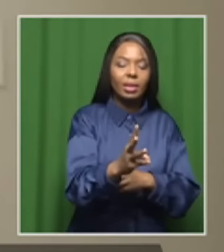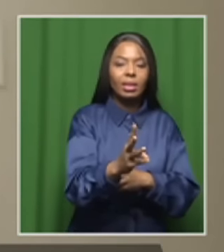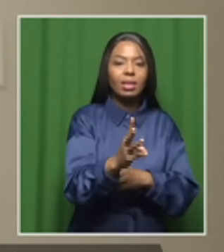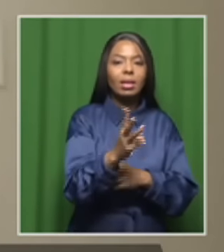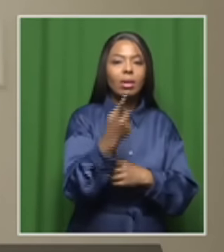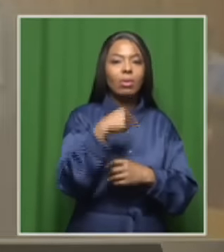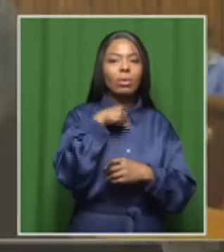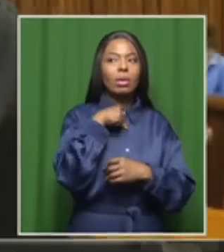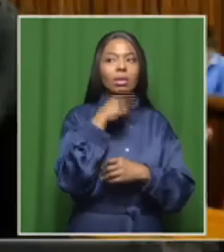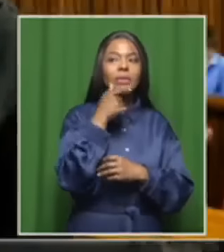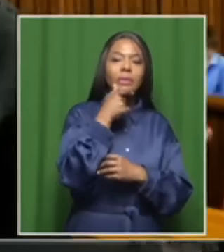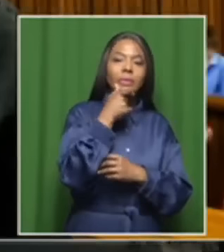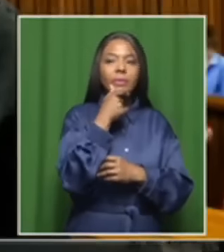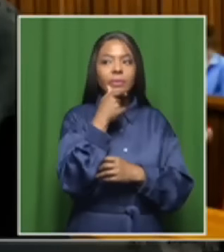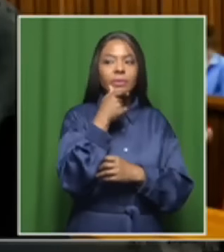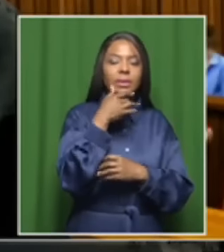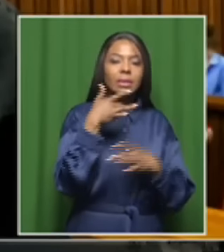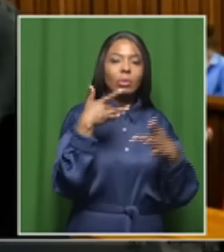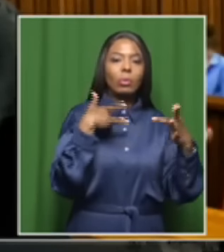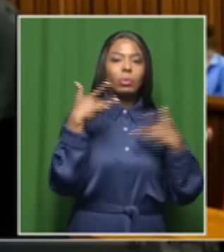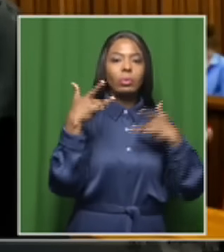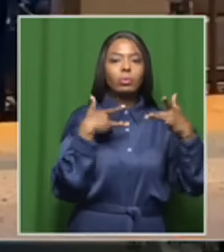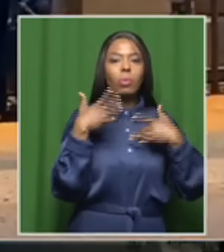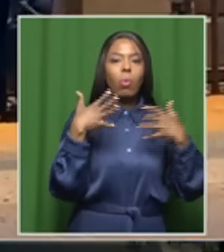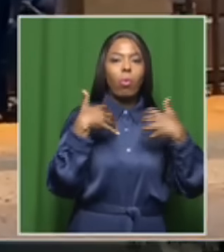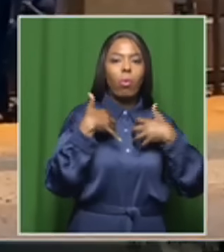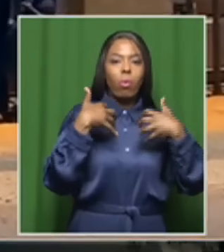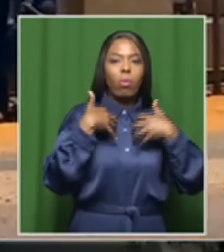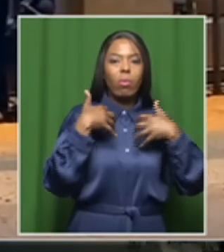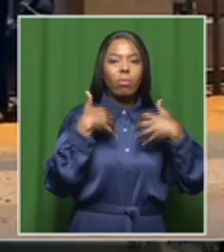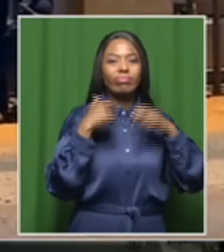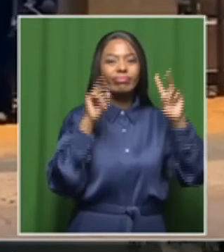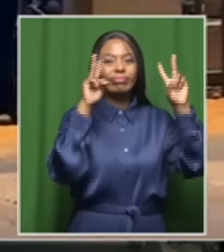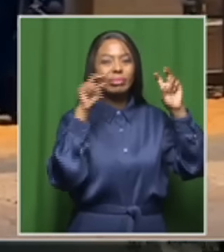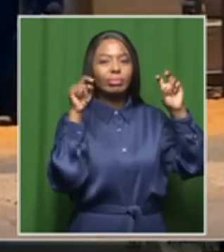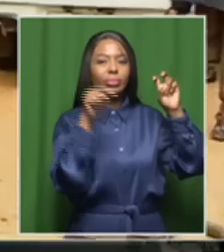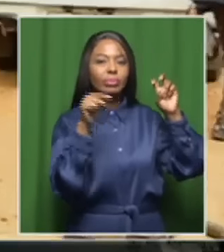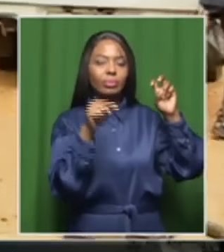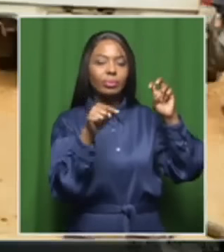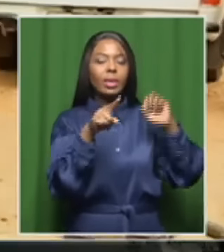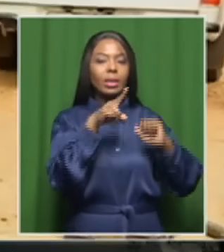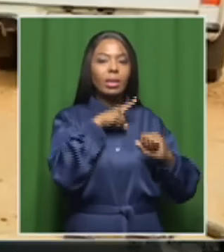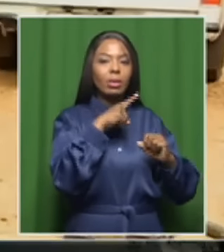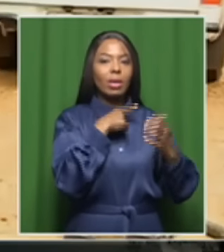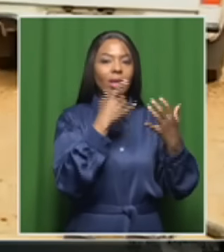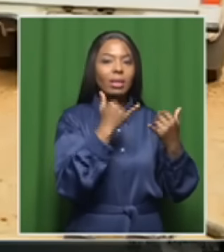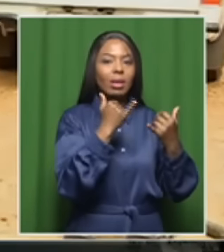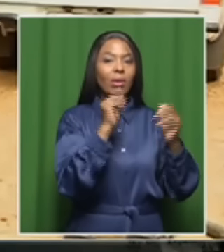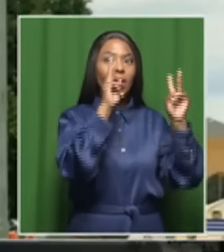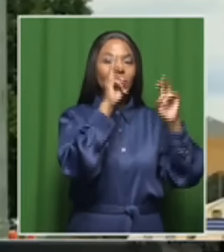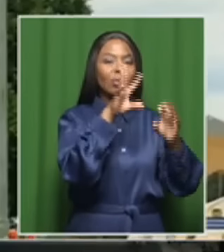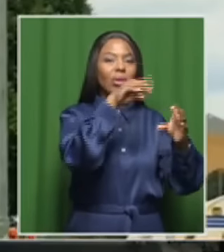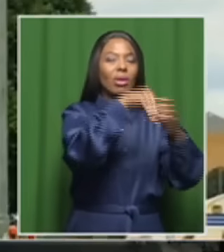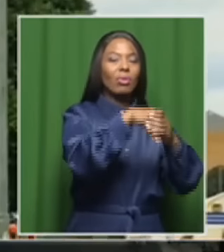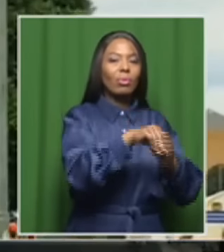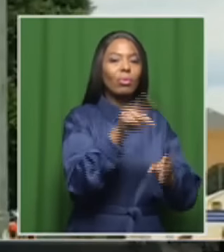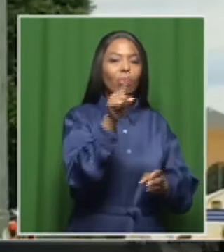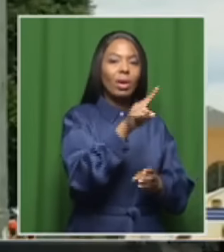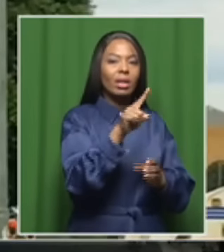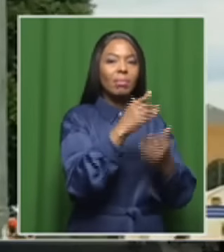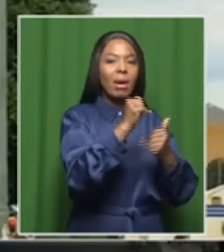started panicking. So as you say, the conditions include the